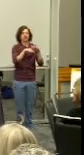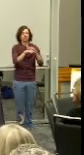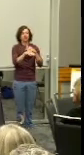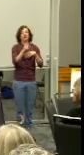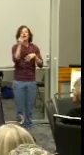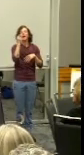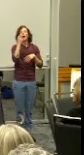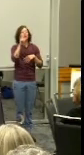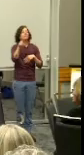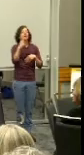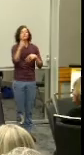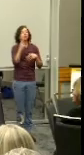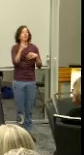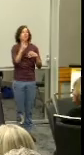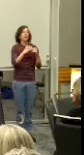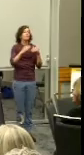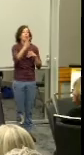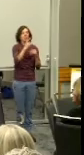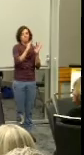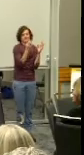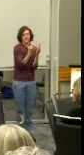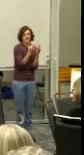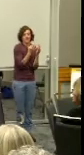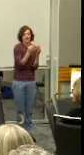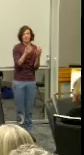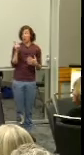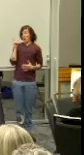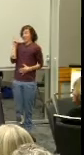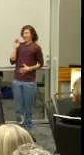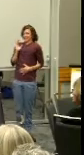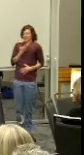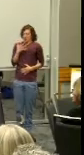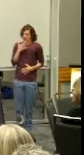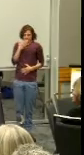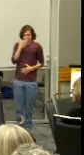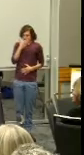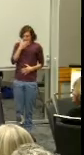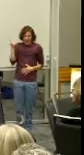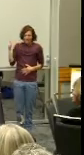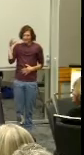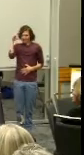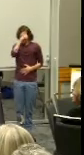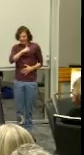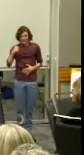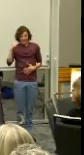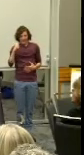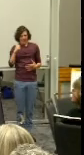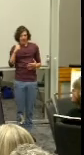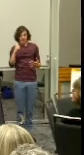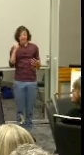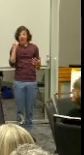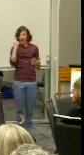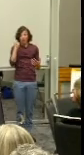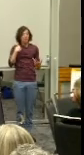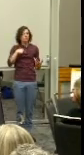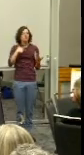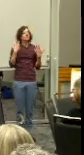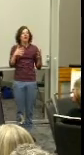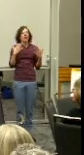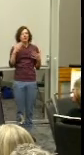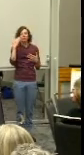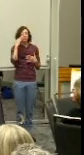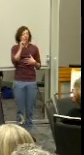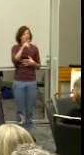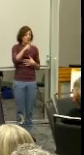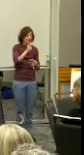of the other housing. So this is our best estimate. Regardless of the actual numbers, we know there's way less apartments available than what